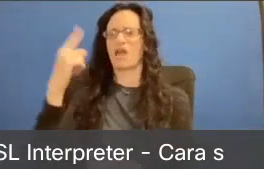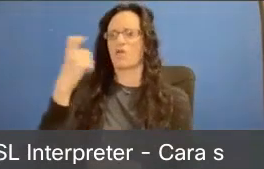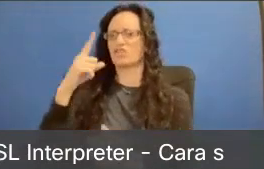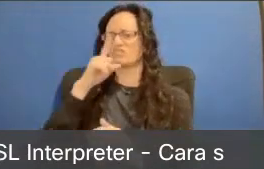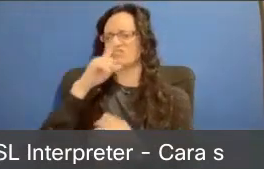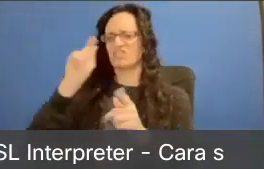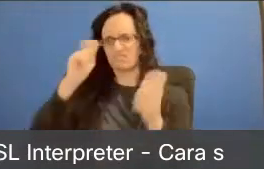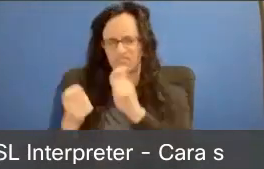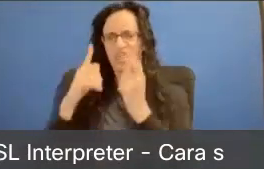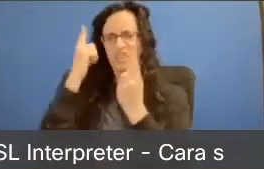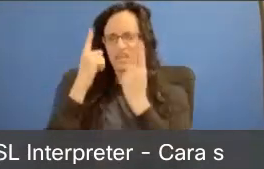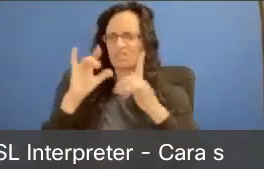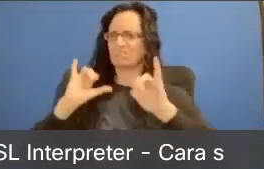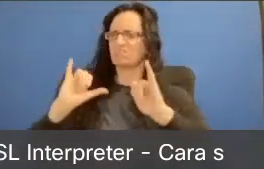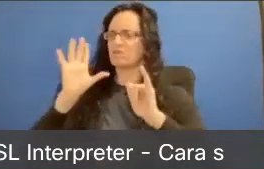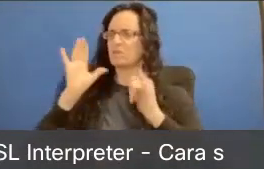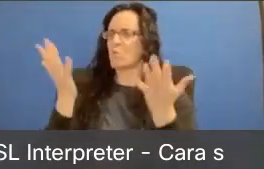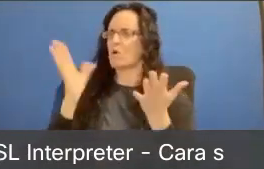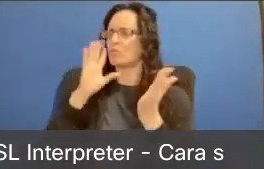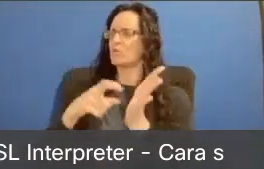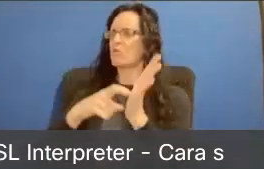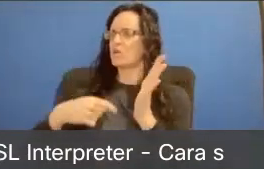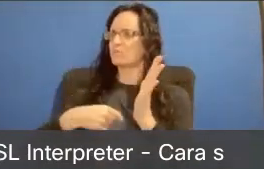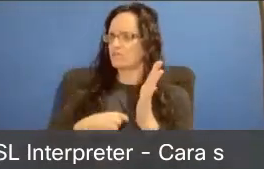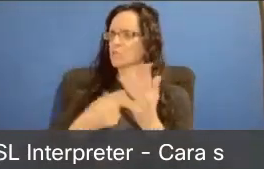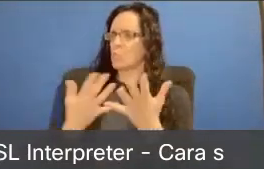What was it going to take for him to invest in living?